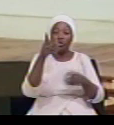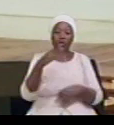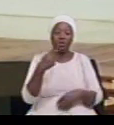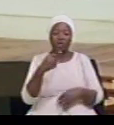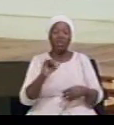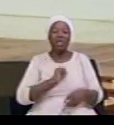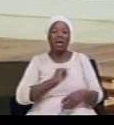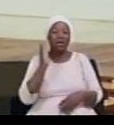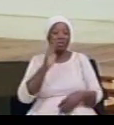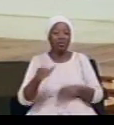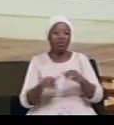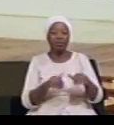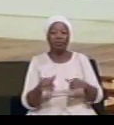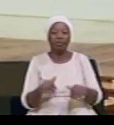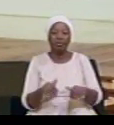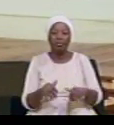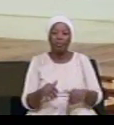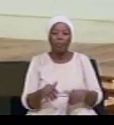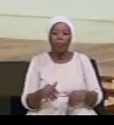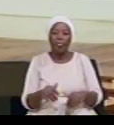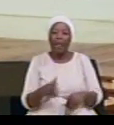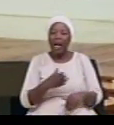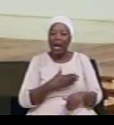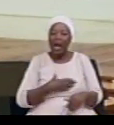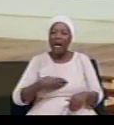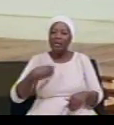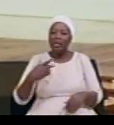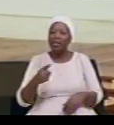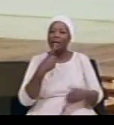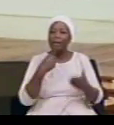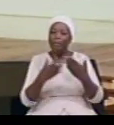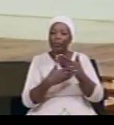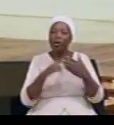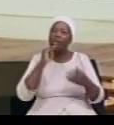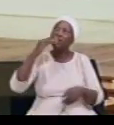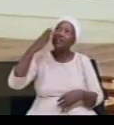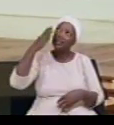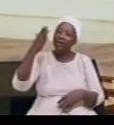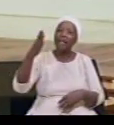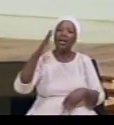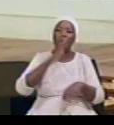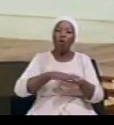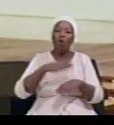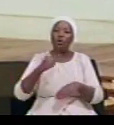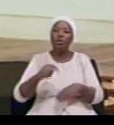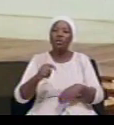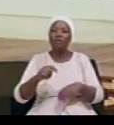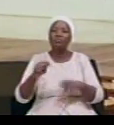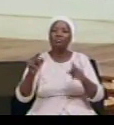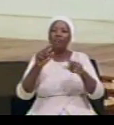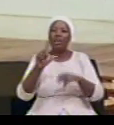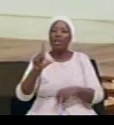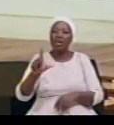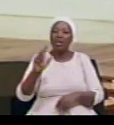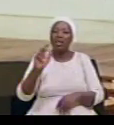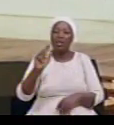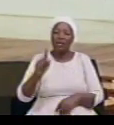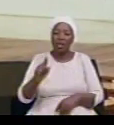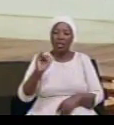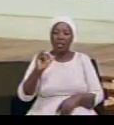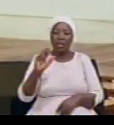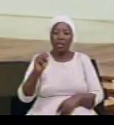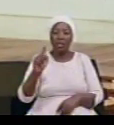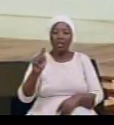do. And the blood is there already on the lintel of my house. And when